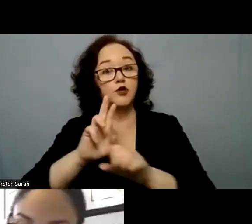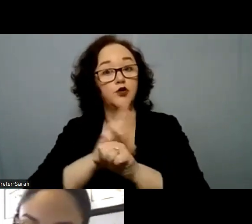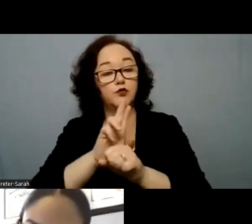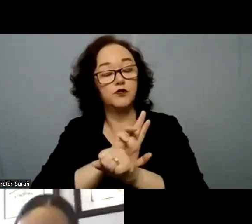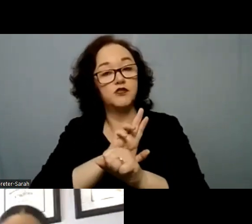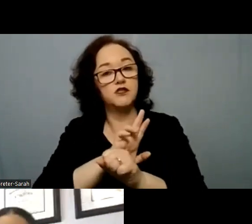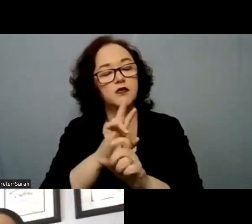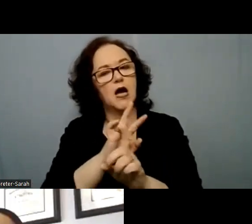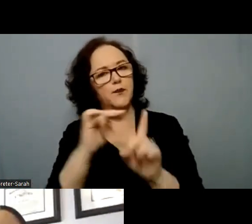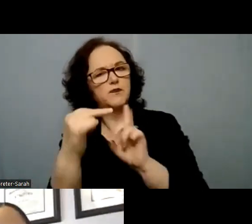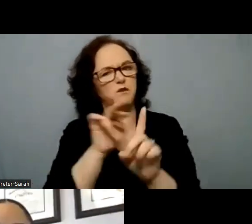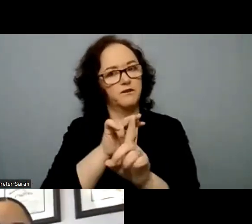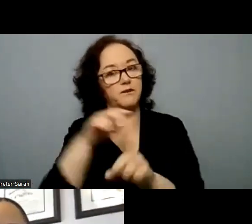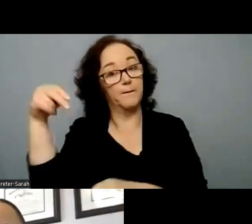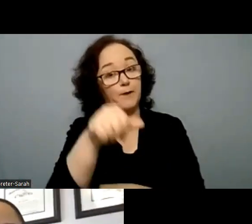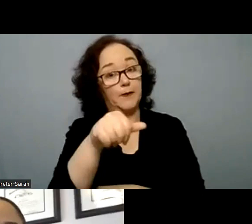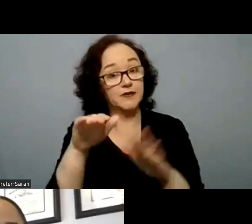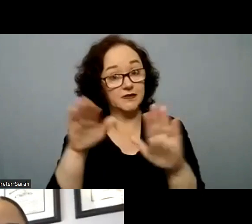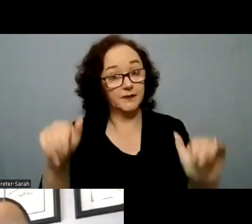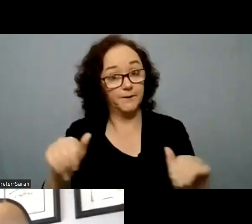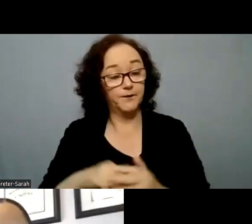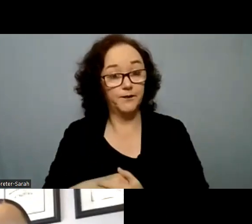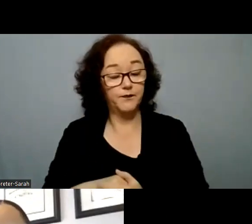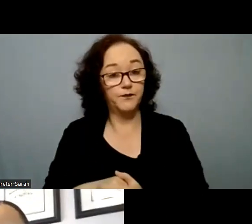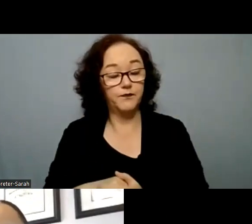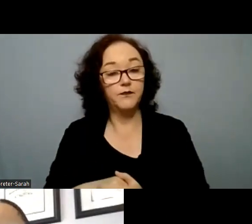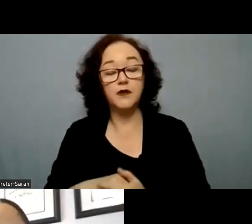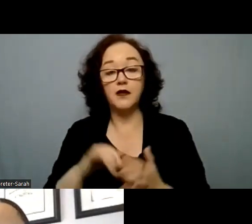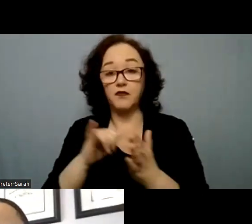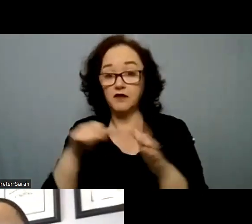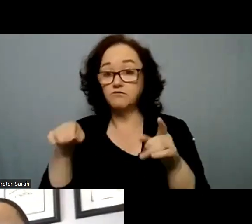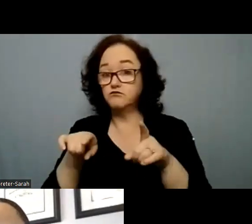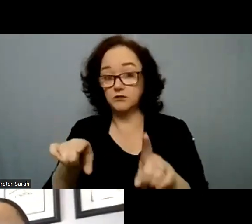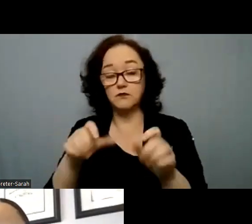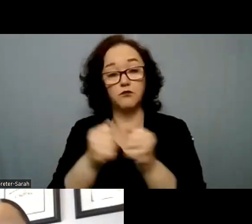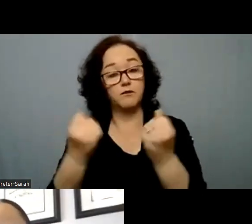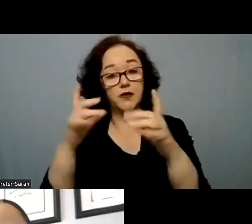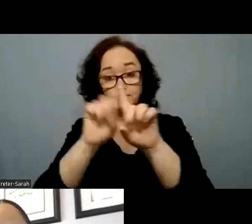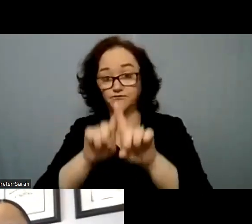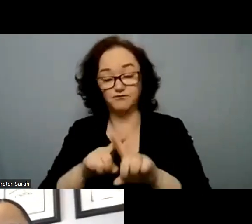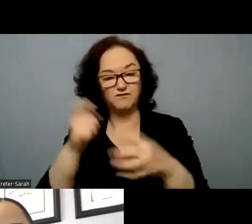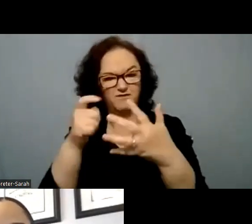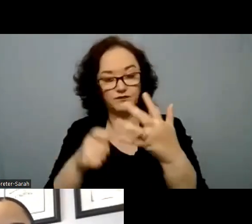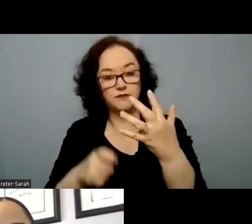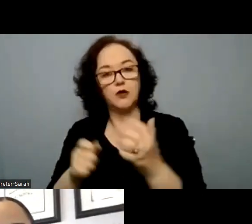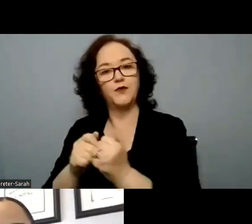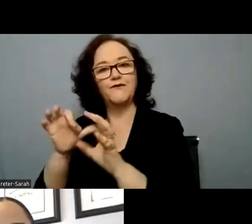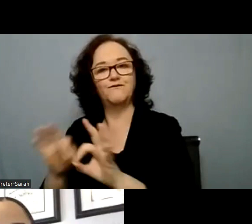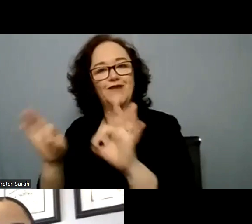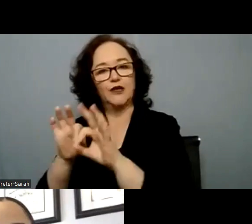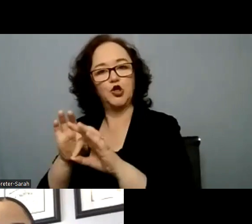system, which is in fact aligned with many elements of value-based payment. And